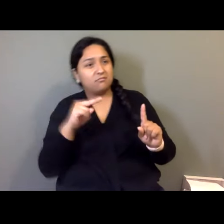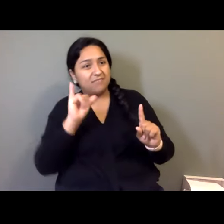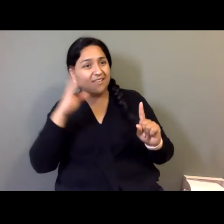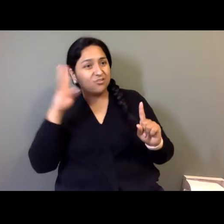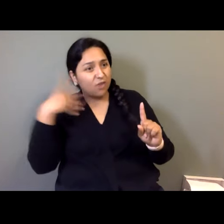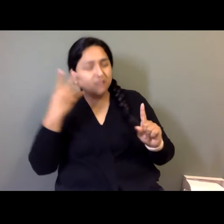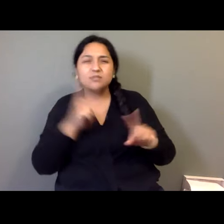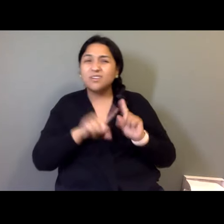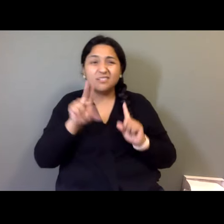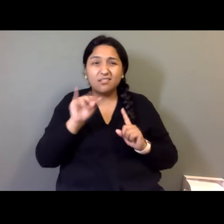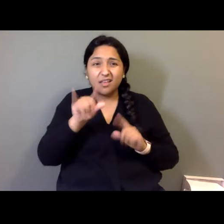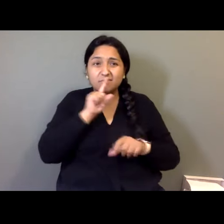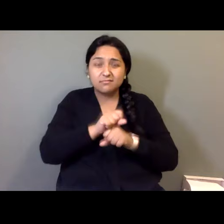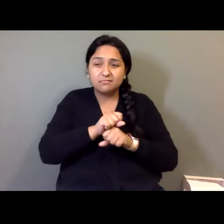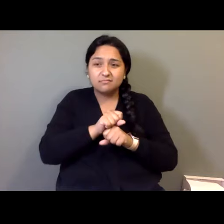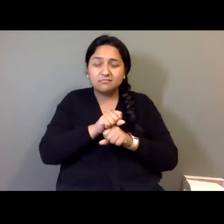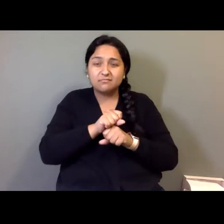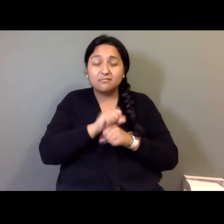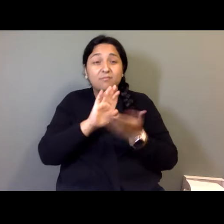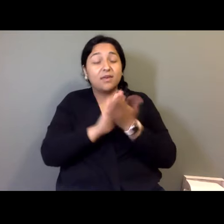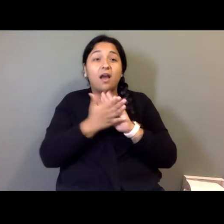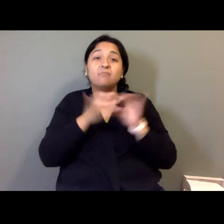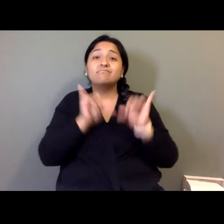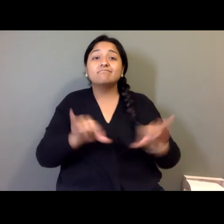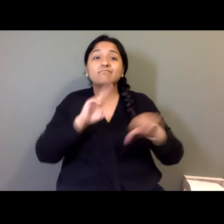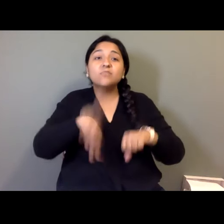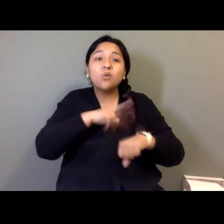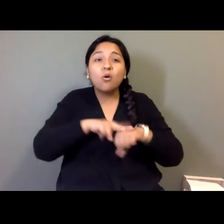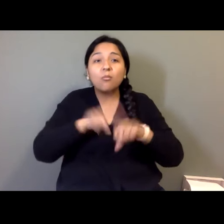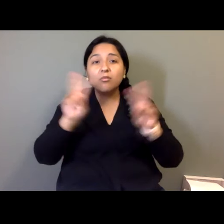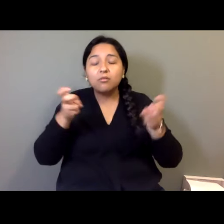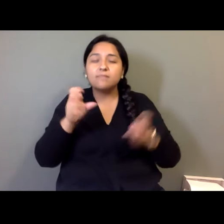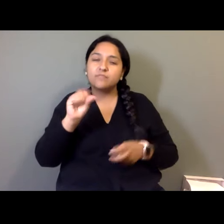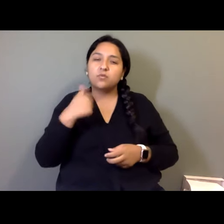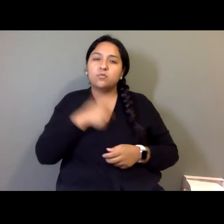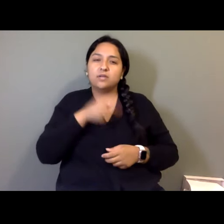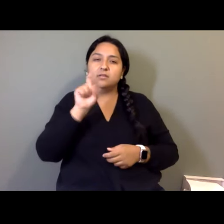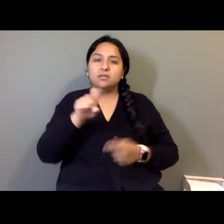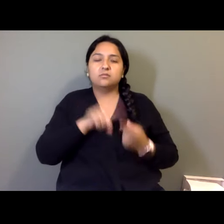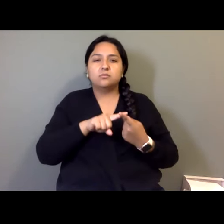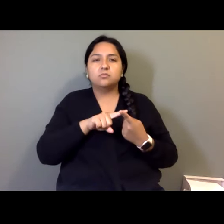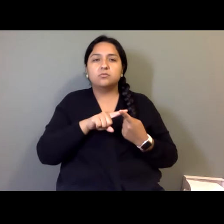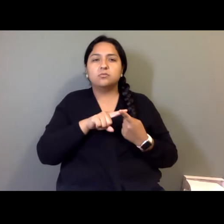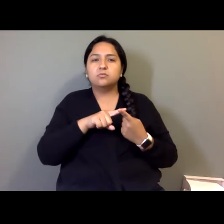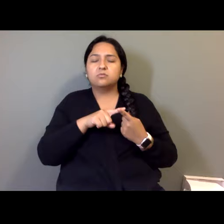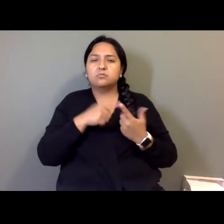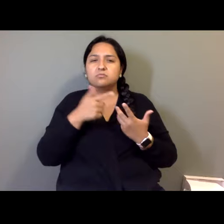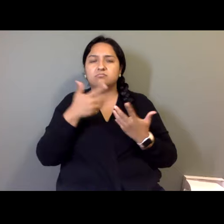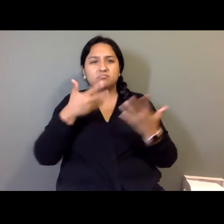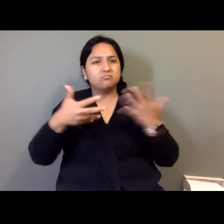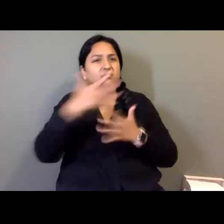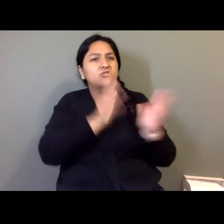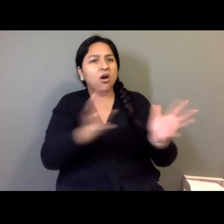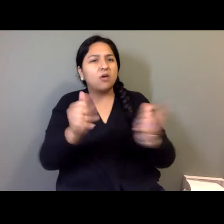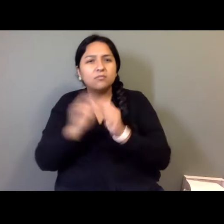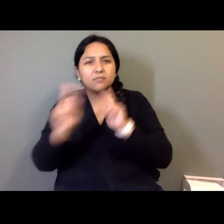really just like, it becomes so normalized. So I think we need to like get out our own spaces and go and talk to these people and stop feeling